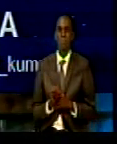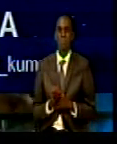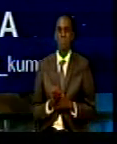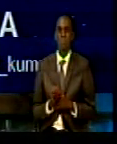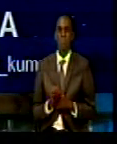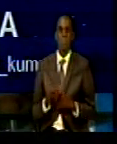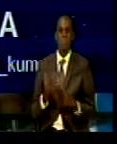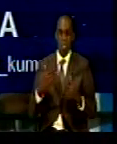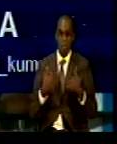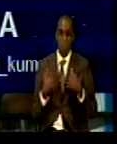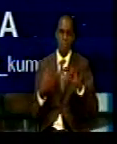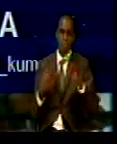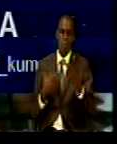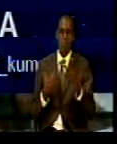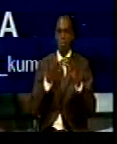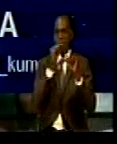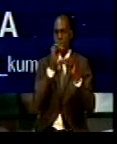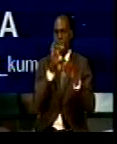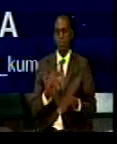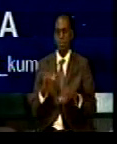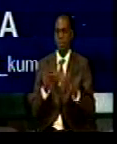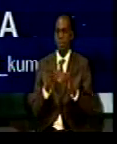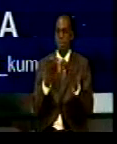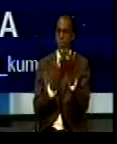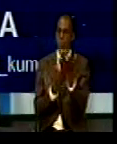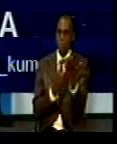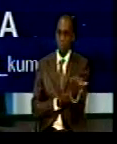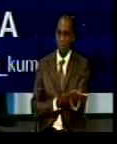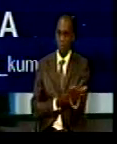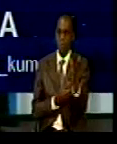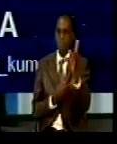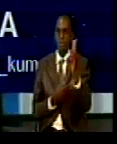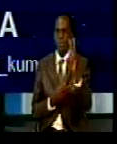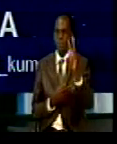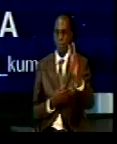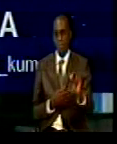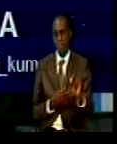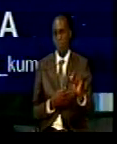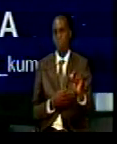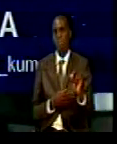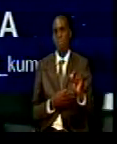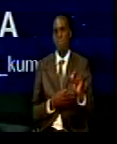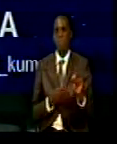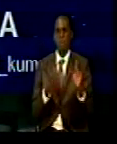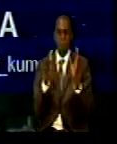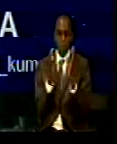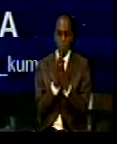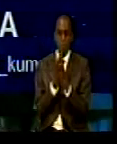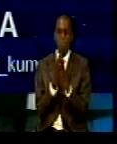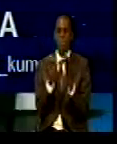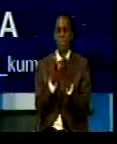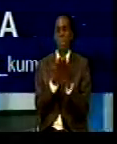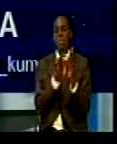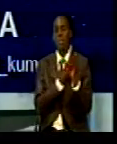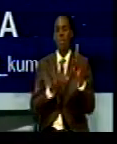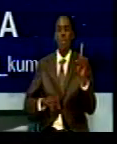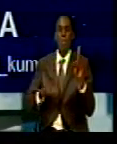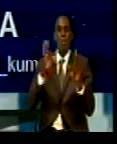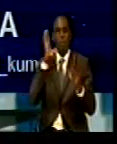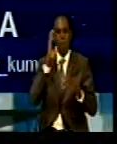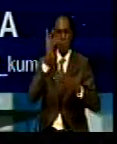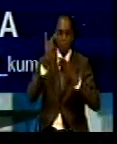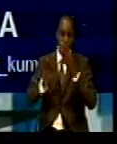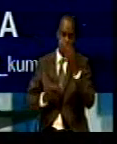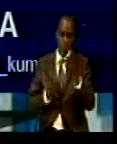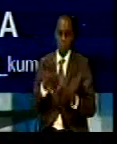second session. In the morning, 7:30. Let's pray. The Lord will visit us. The Lord will renew his